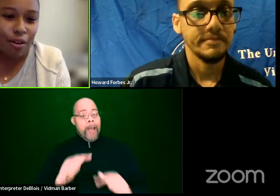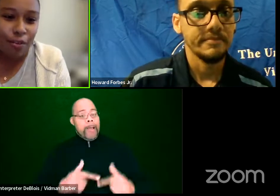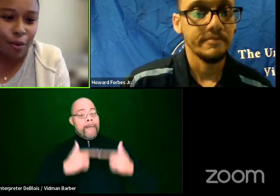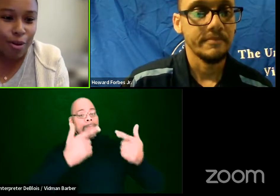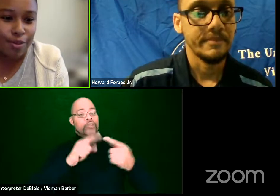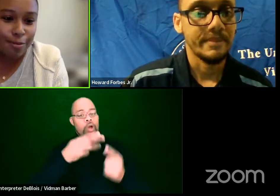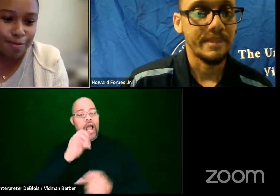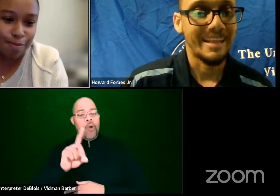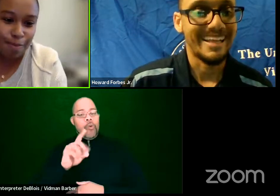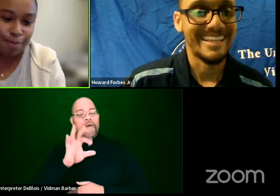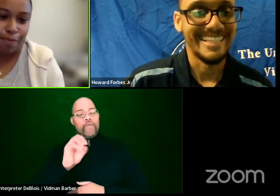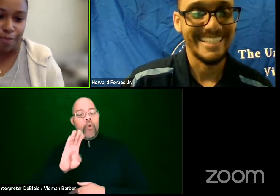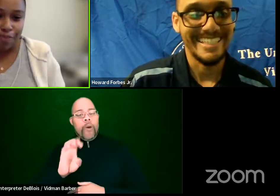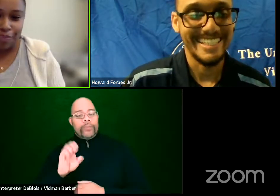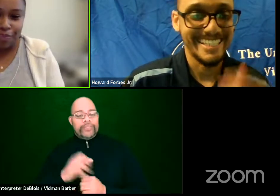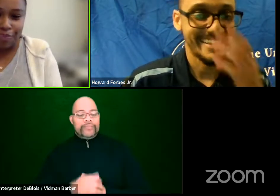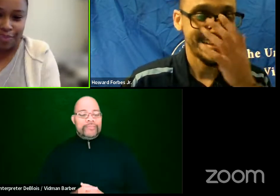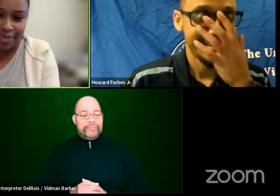to Howard Forbes.